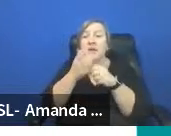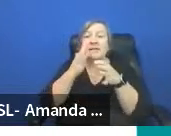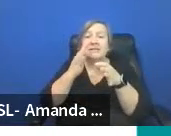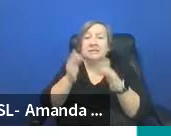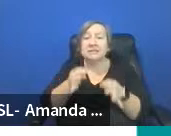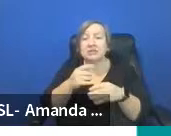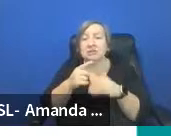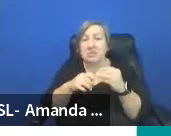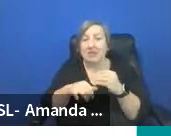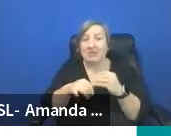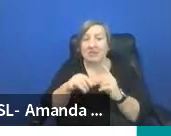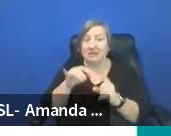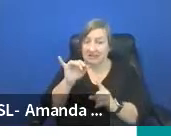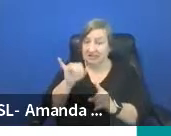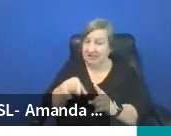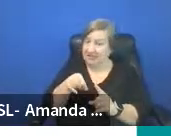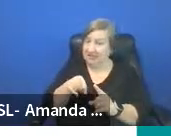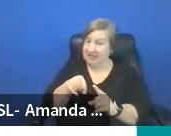this. Is this,